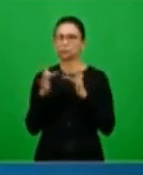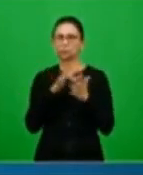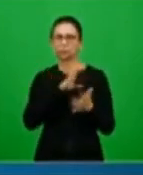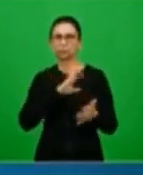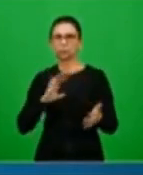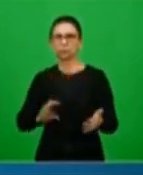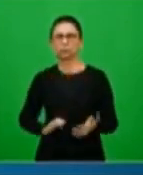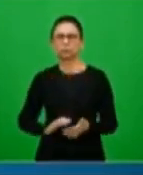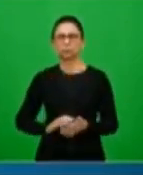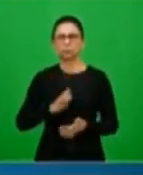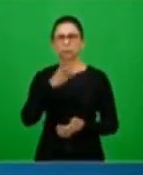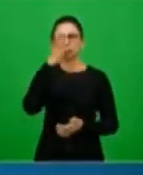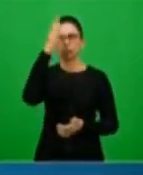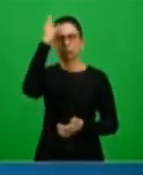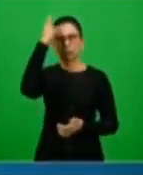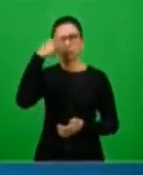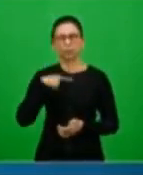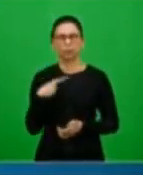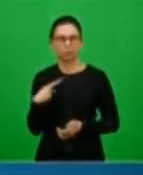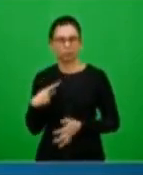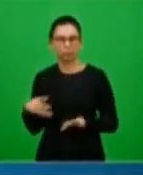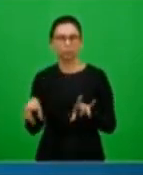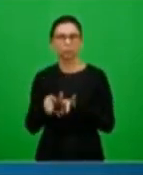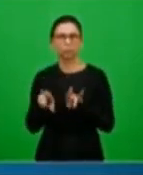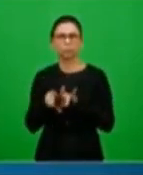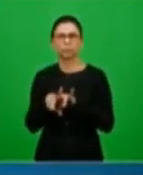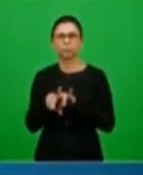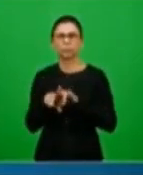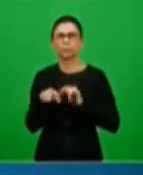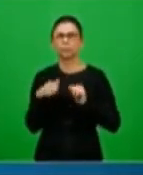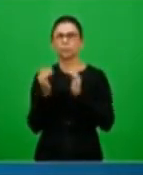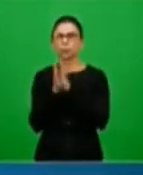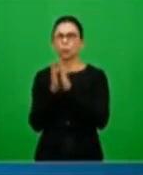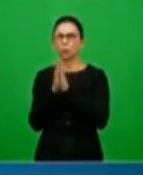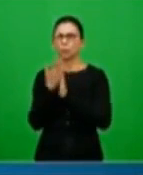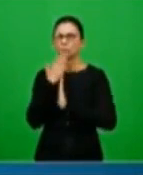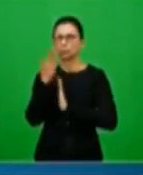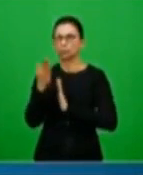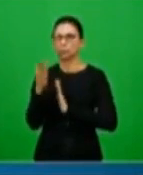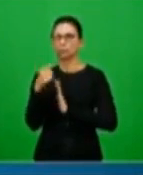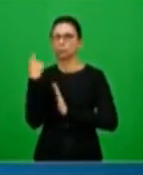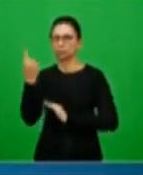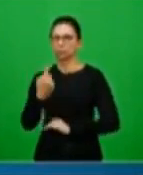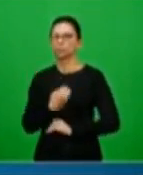man Christ Jesus. He's also our intercessor. 1 John.